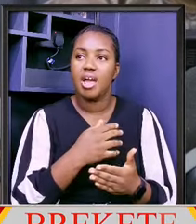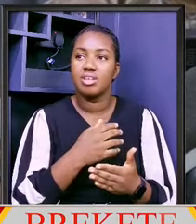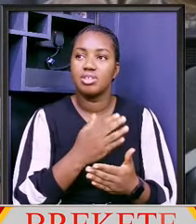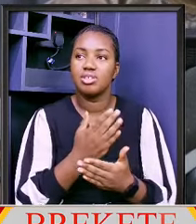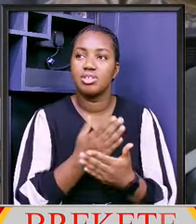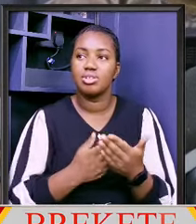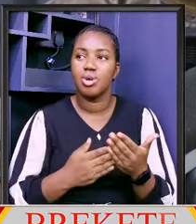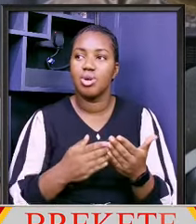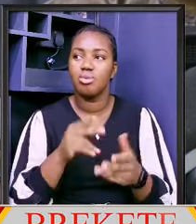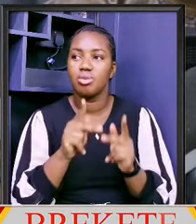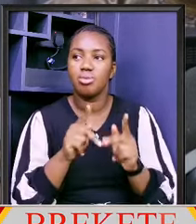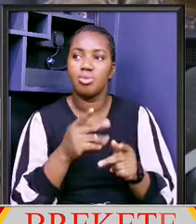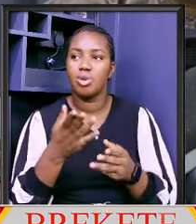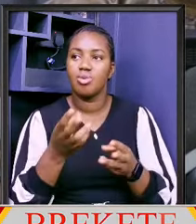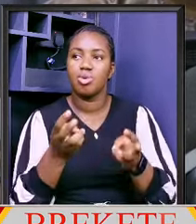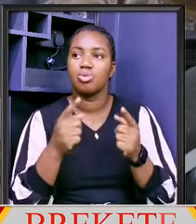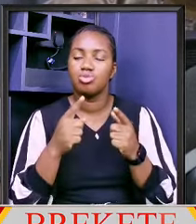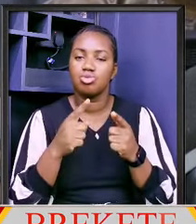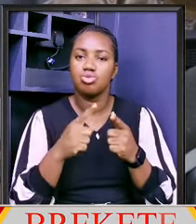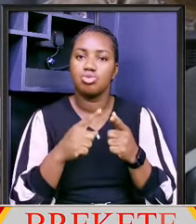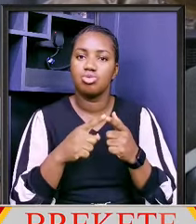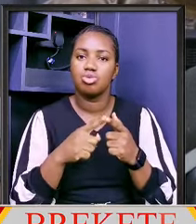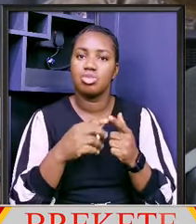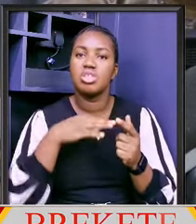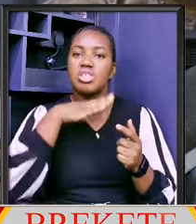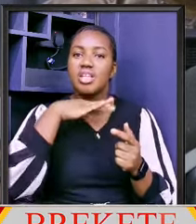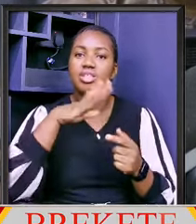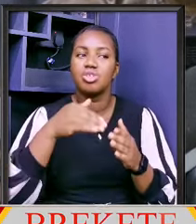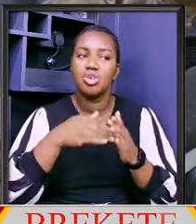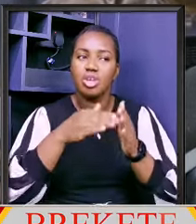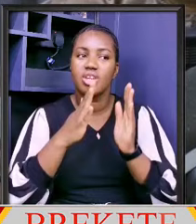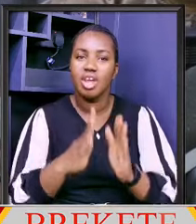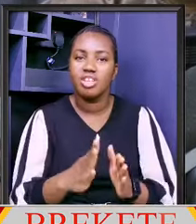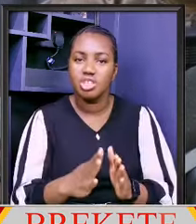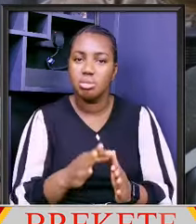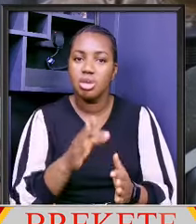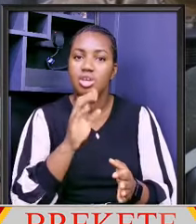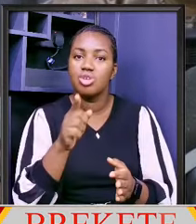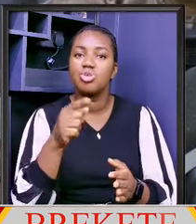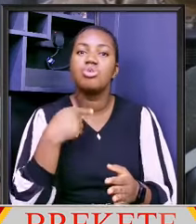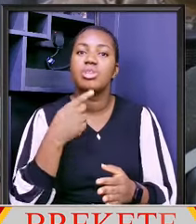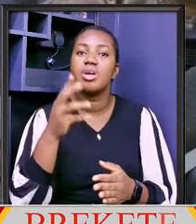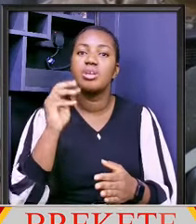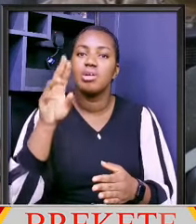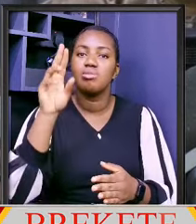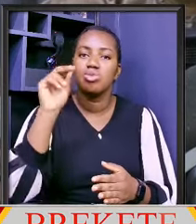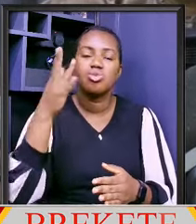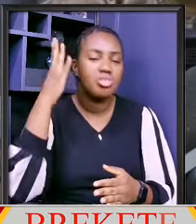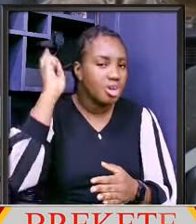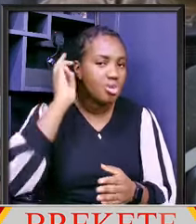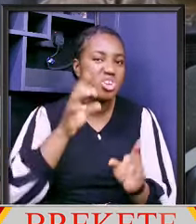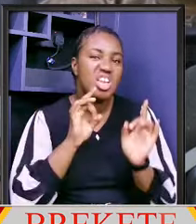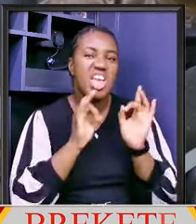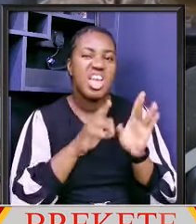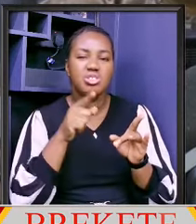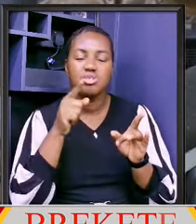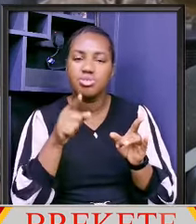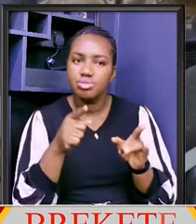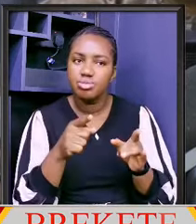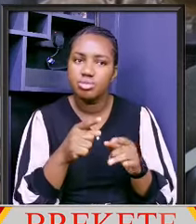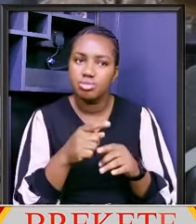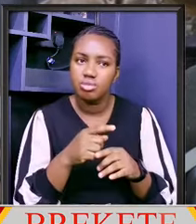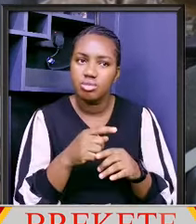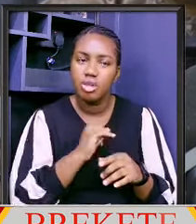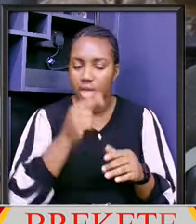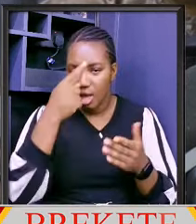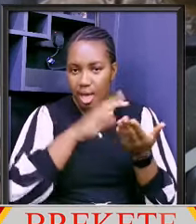Definitely, they will hate you. Very true. So far, I'm acting according to constitution that standing and Akumura. So I believe